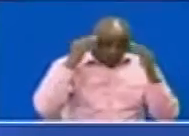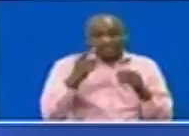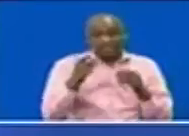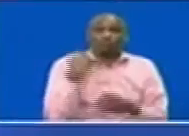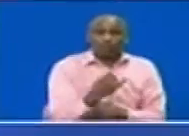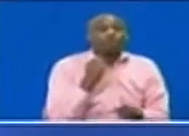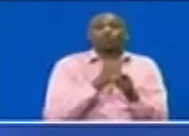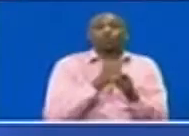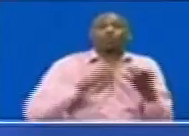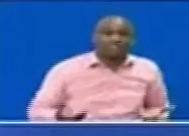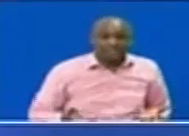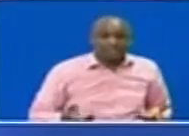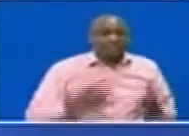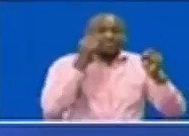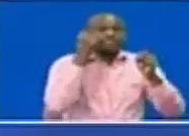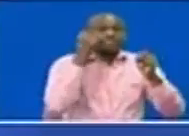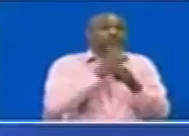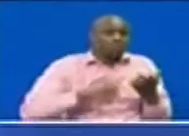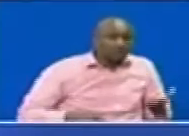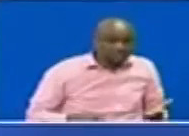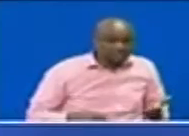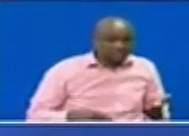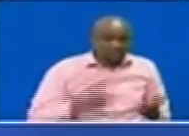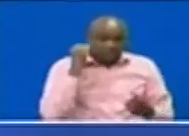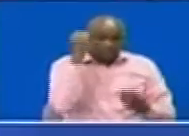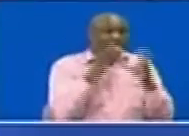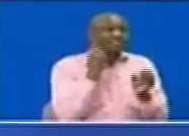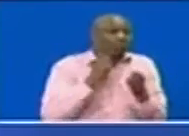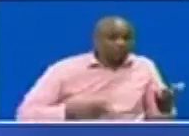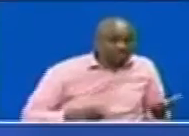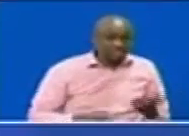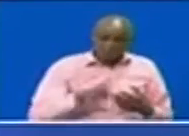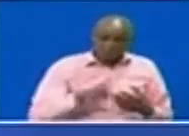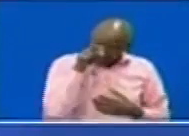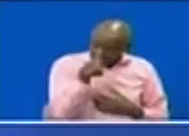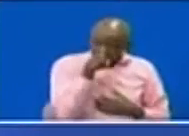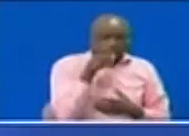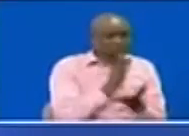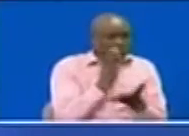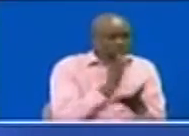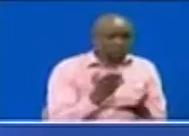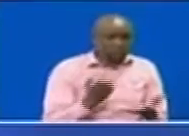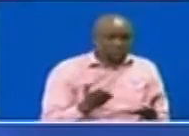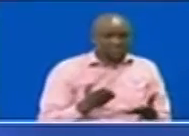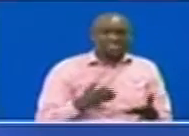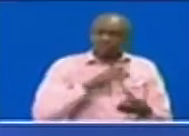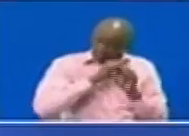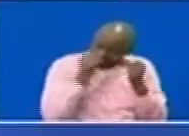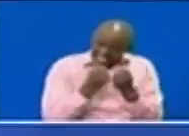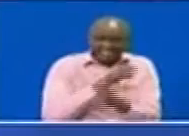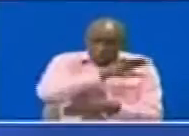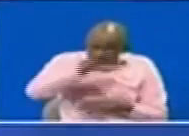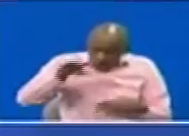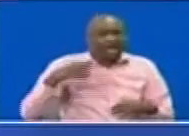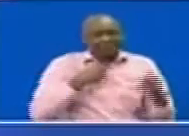court grants you an injunction, what can you do? What can the president do? What can the party do? So it's an indictment against the whole